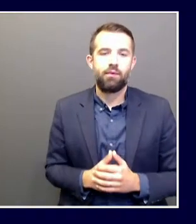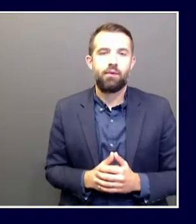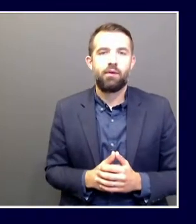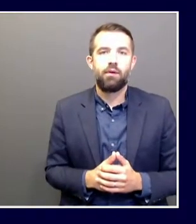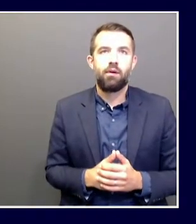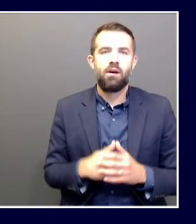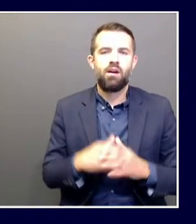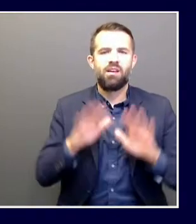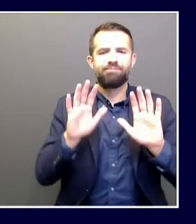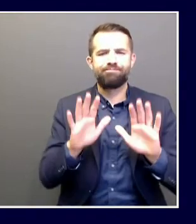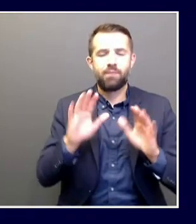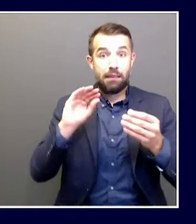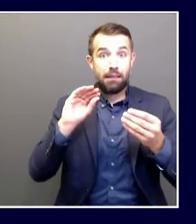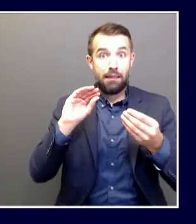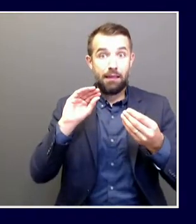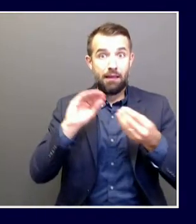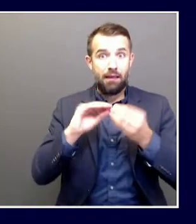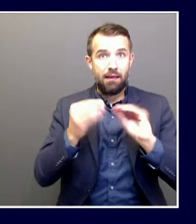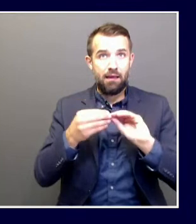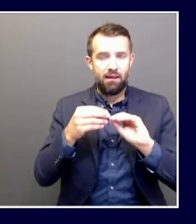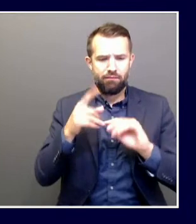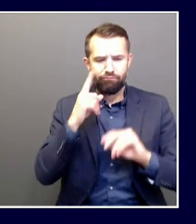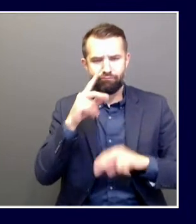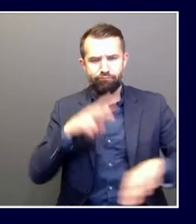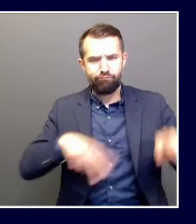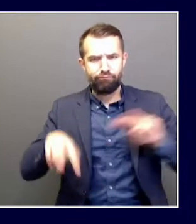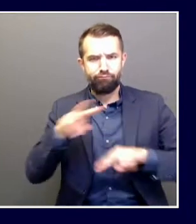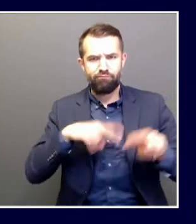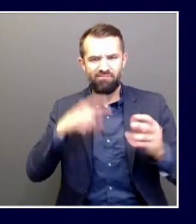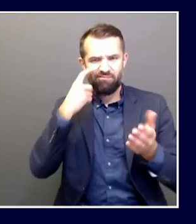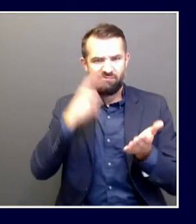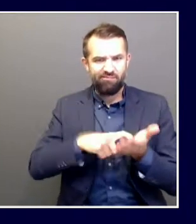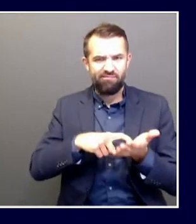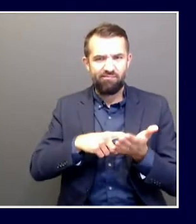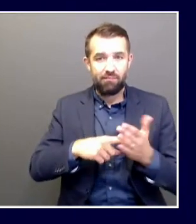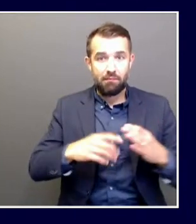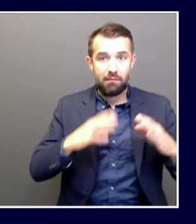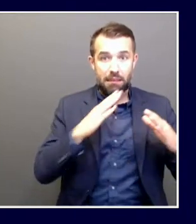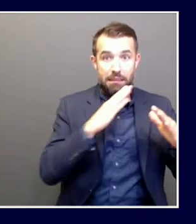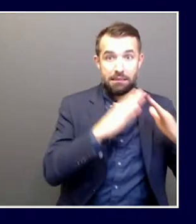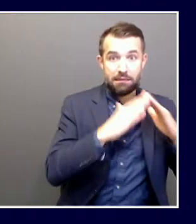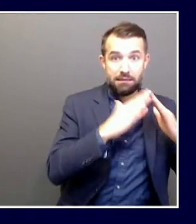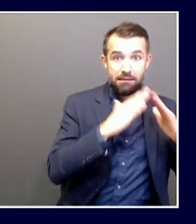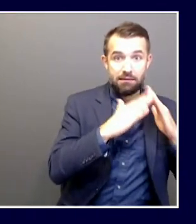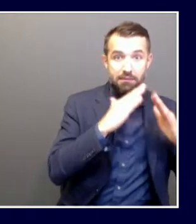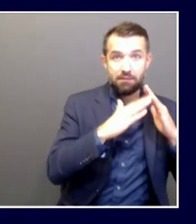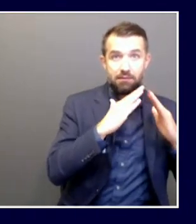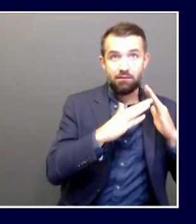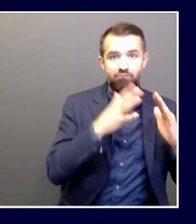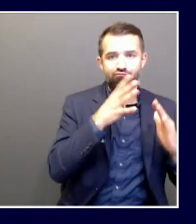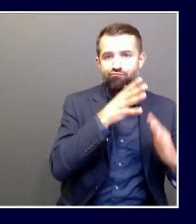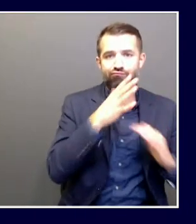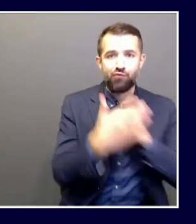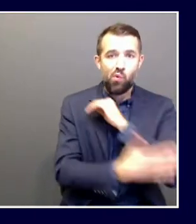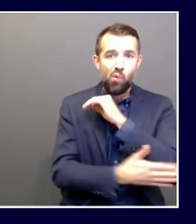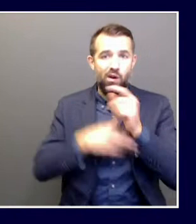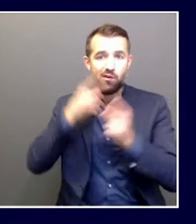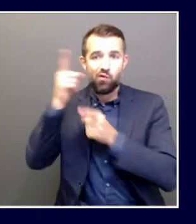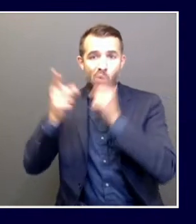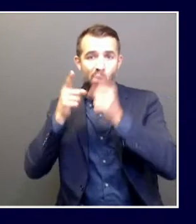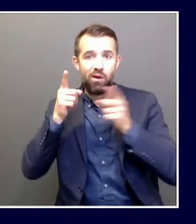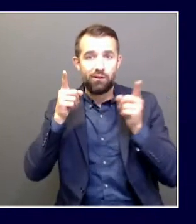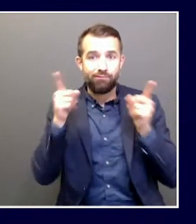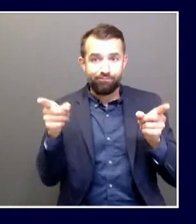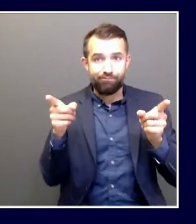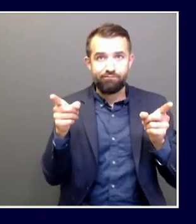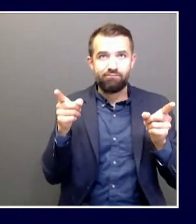rift between some of the rural counties and the urban counties. Could you give us an update on how efforts are going to